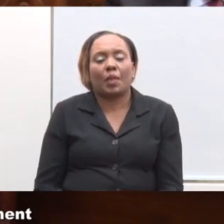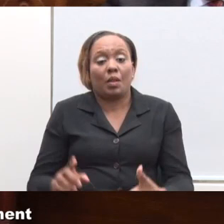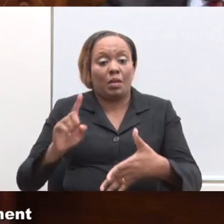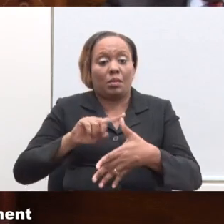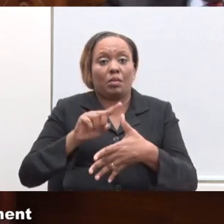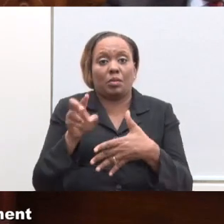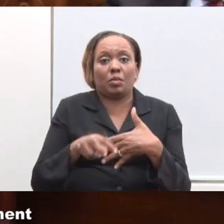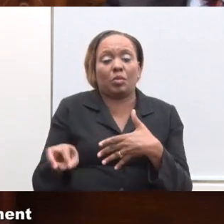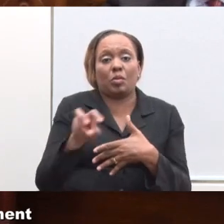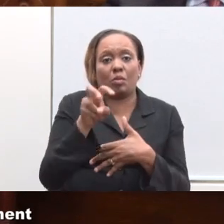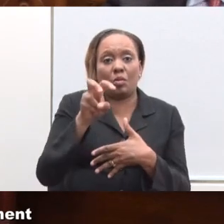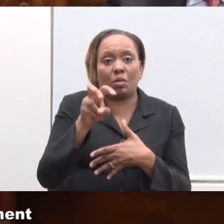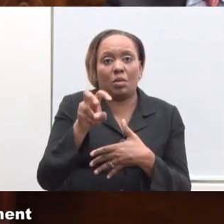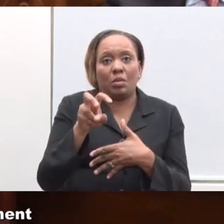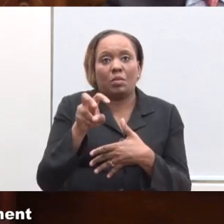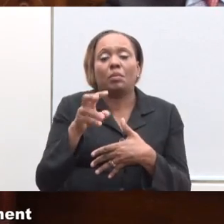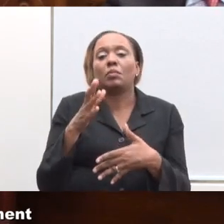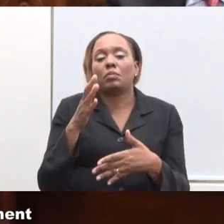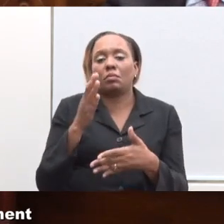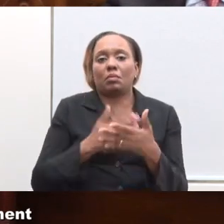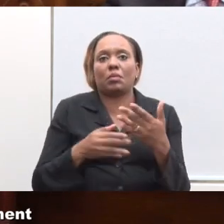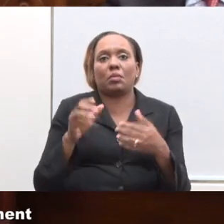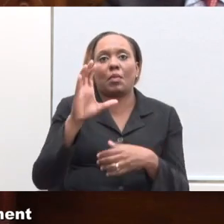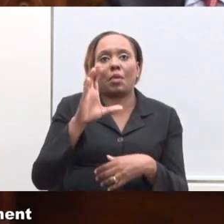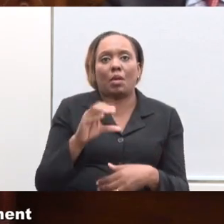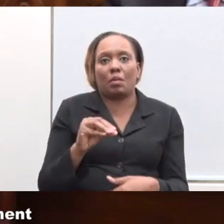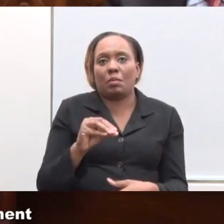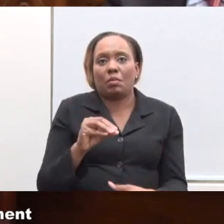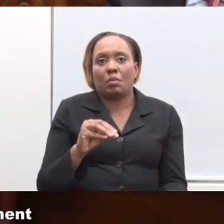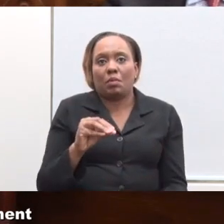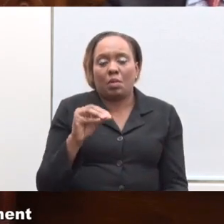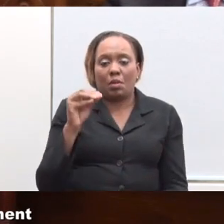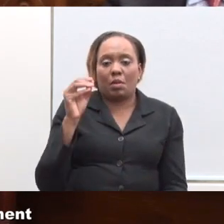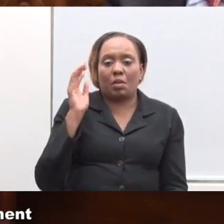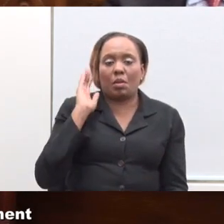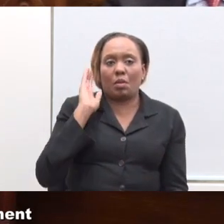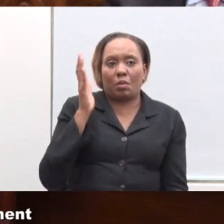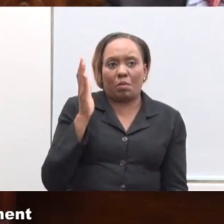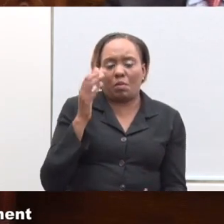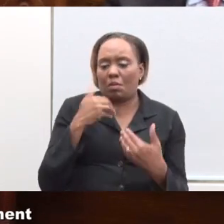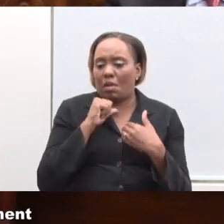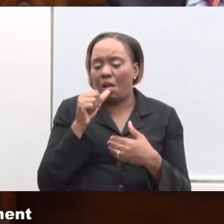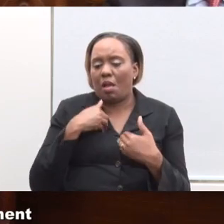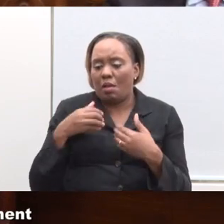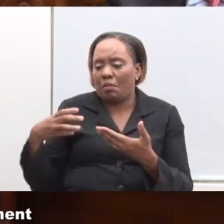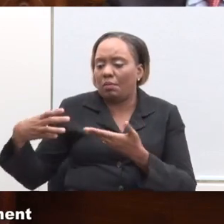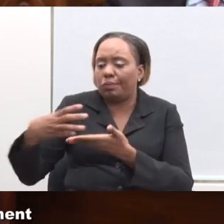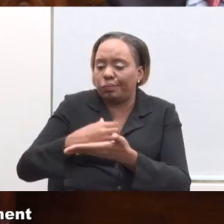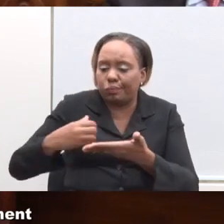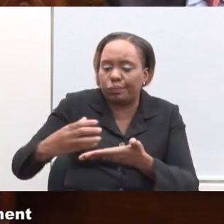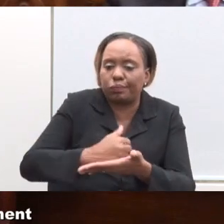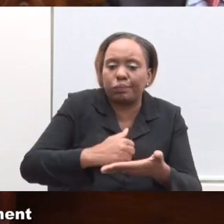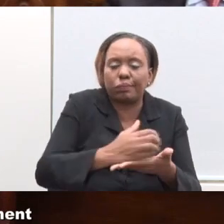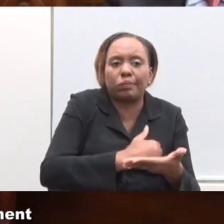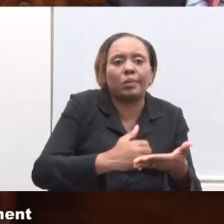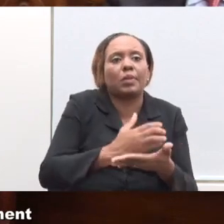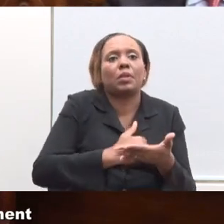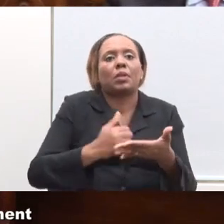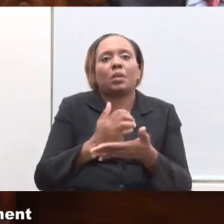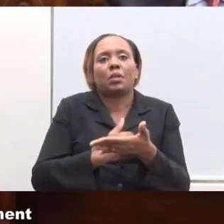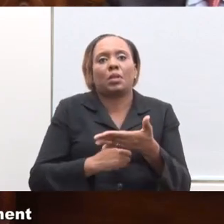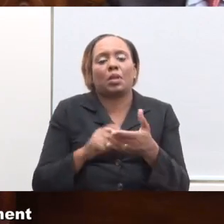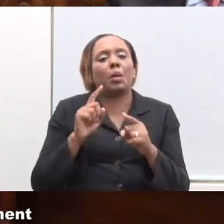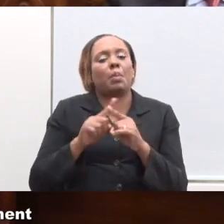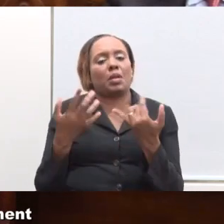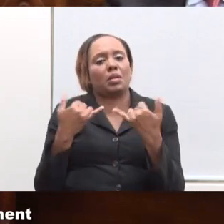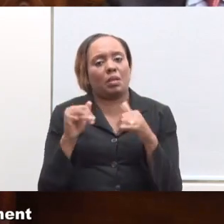sector, some companies will lose all their revenues but still have fixed costs, as I said. The severance payments fund of the